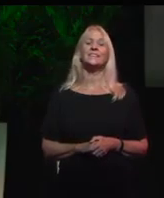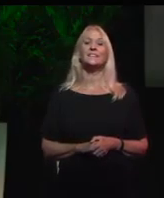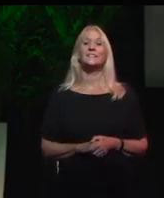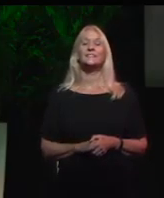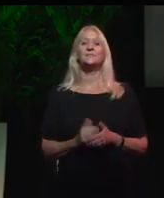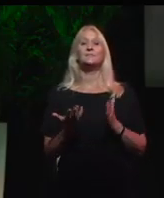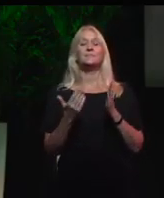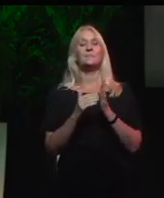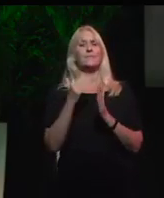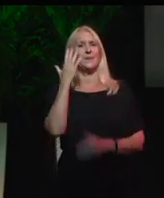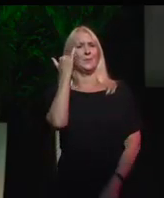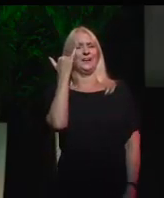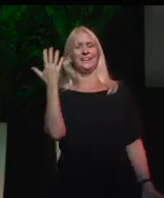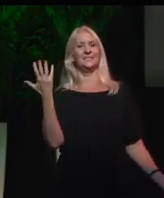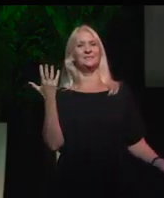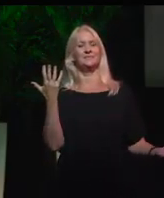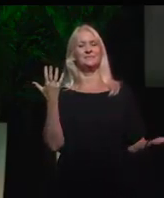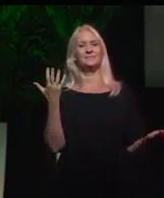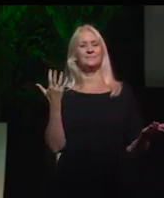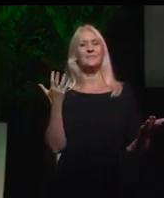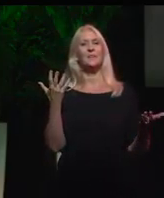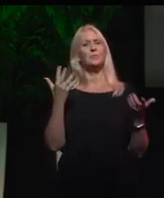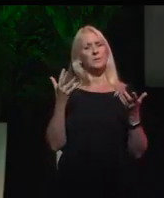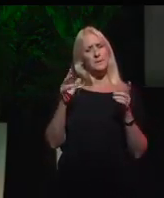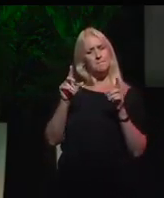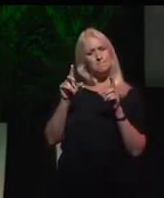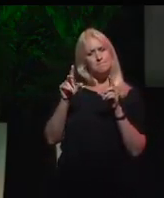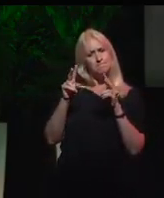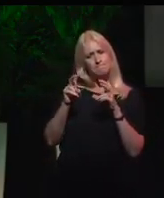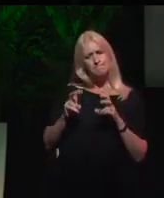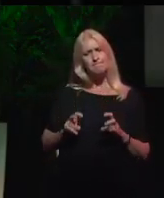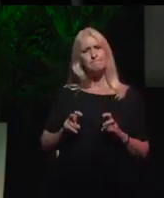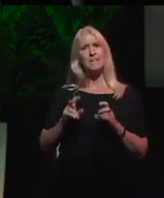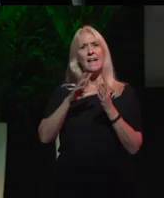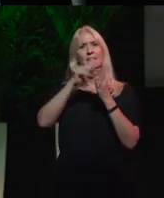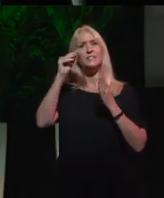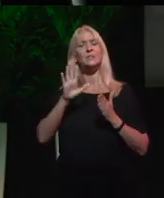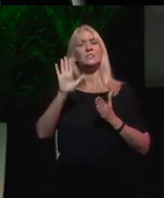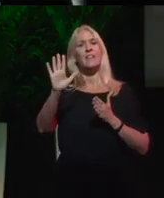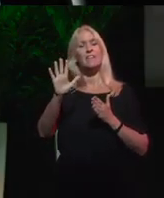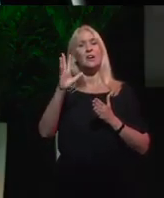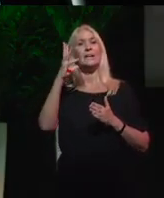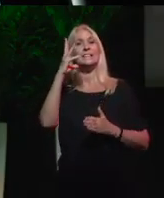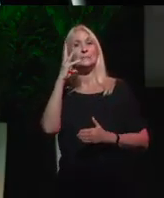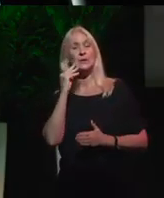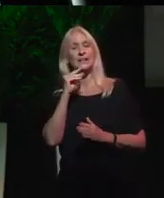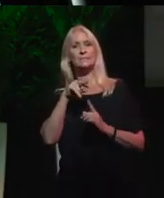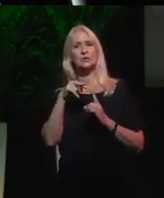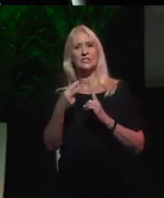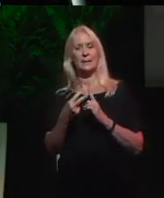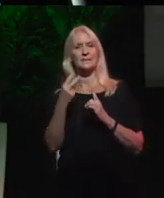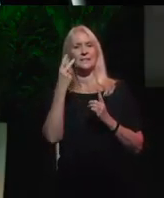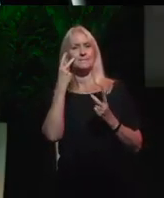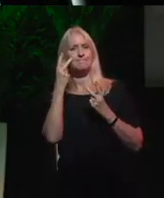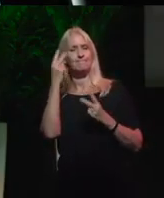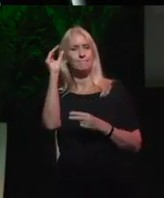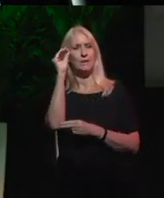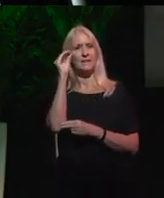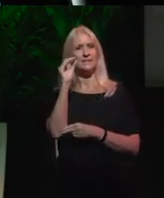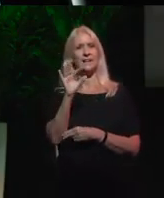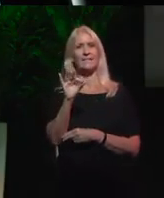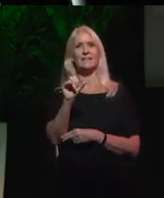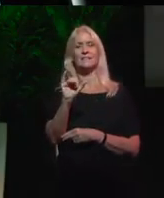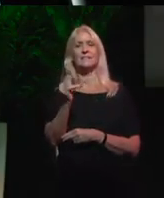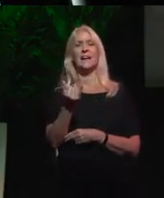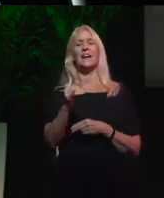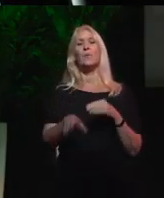So again, why are we doing this? To assess students' experiences, perceptions, and views of FSCJ. We're adding qualitative data